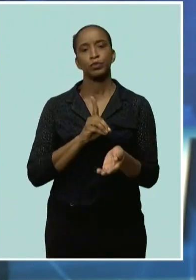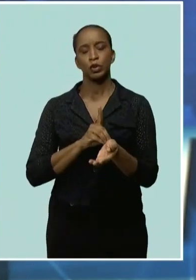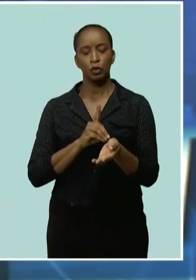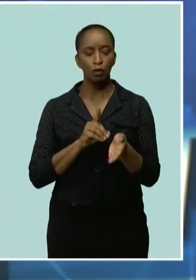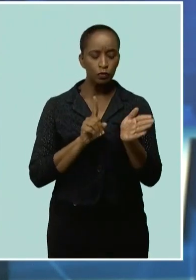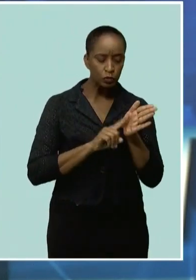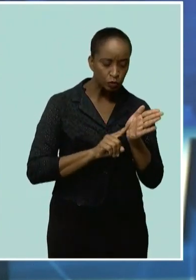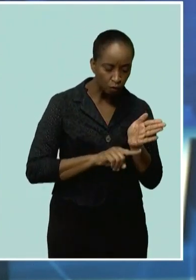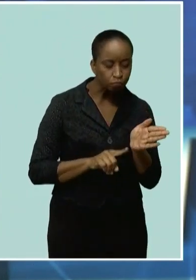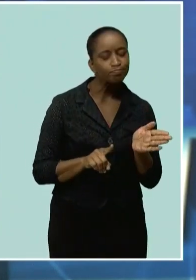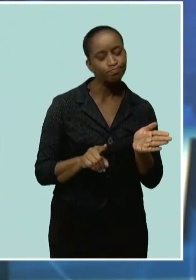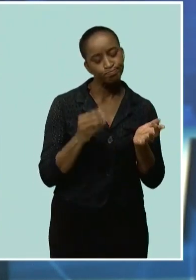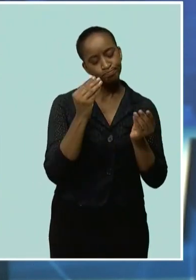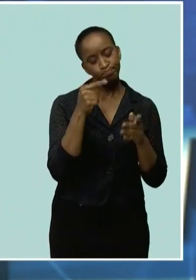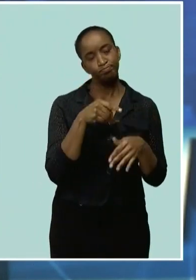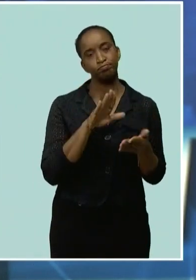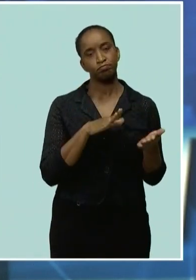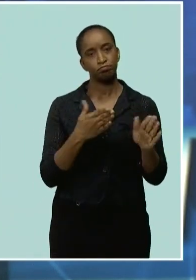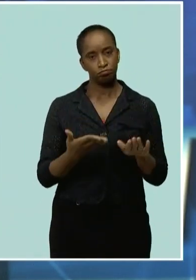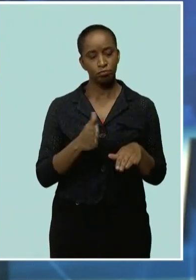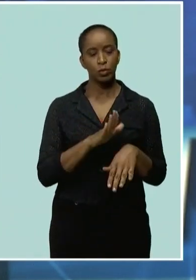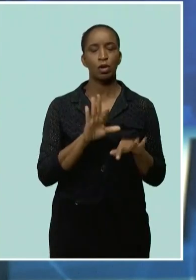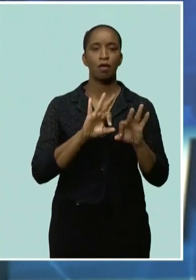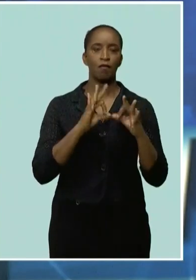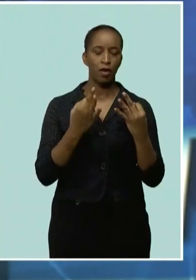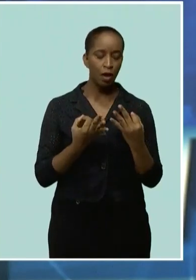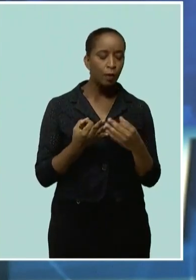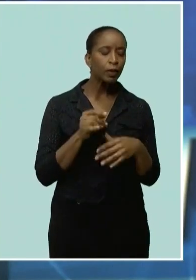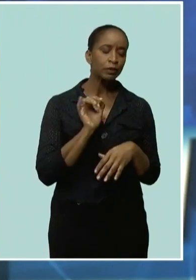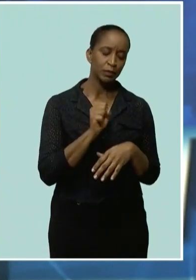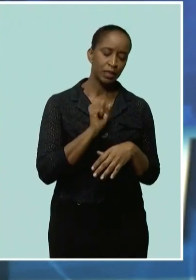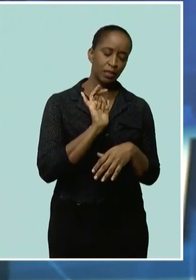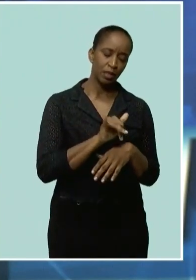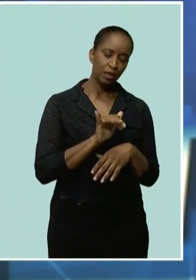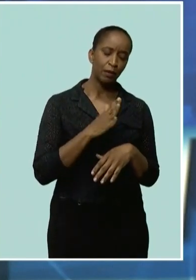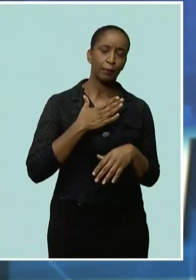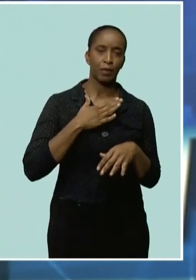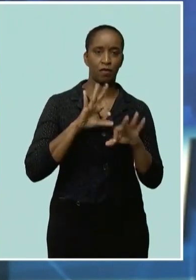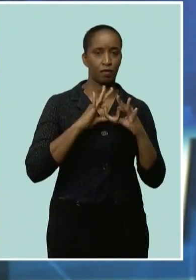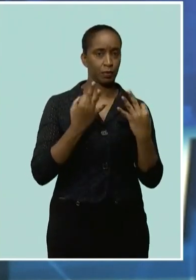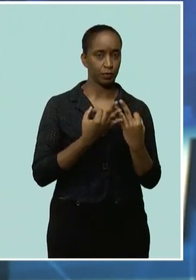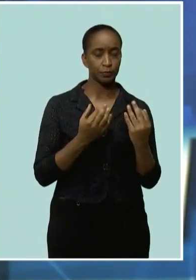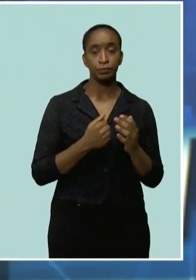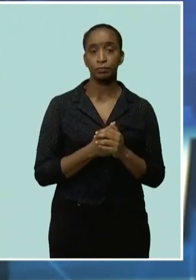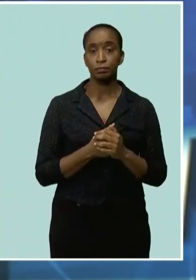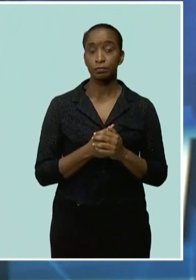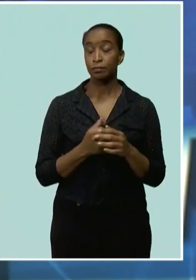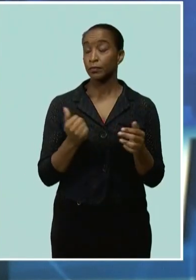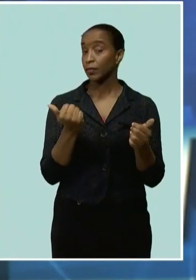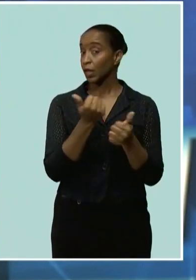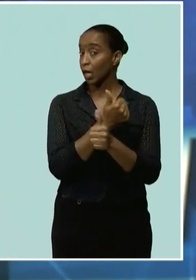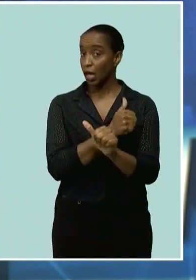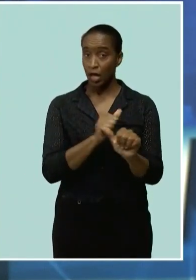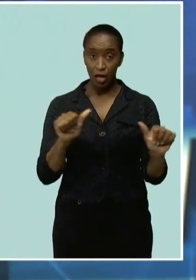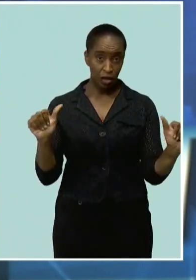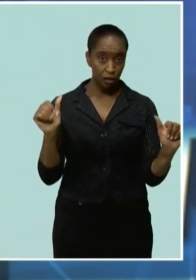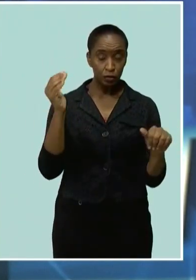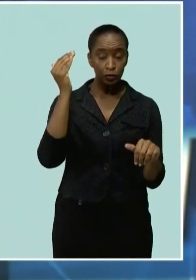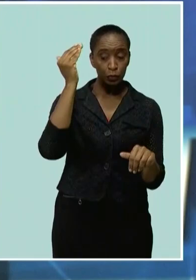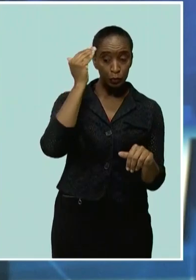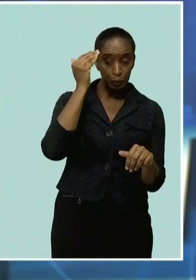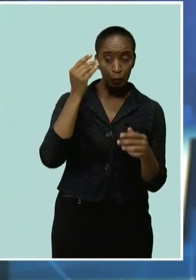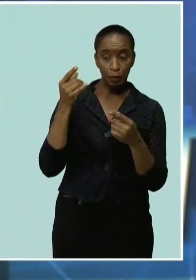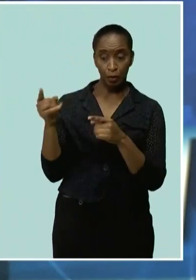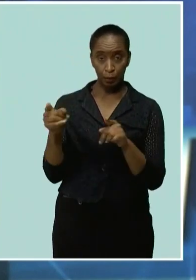dead, and a relative subsequently identified her body. The police are asking anyone who can provide information that can assist with